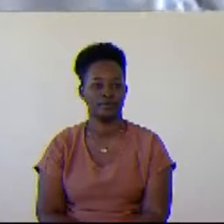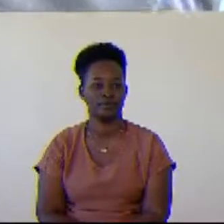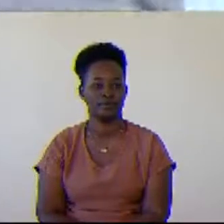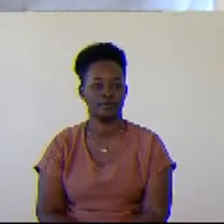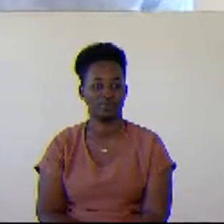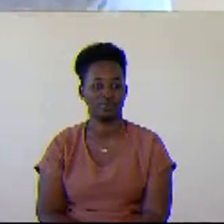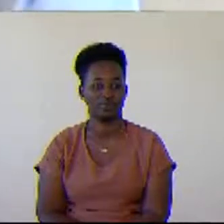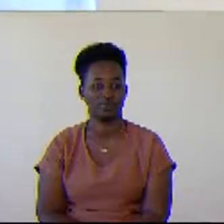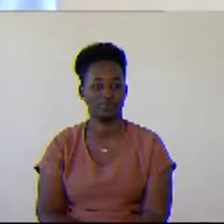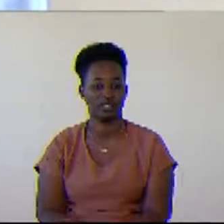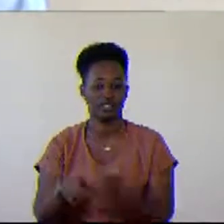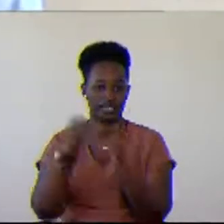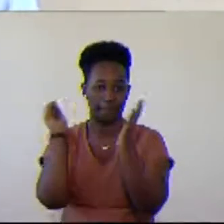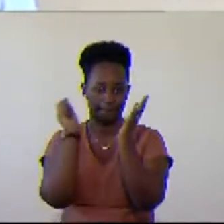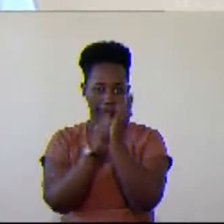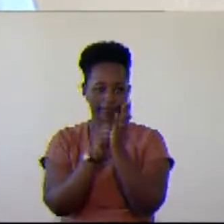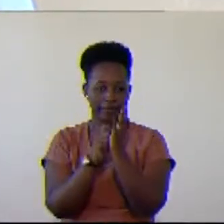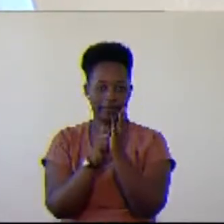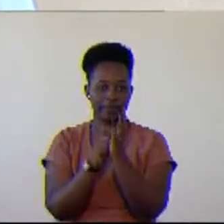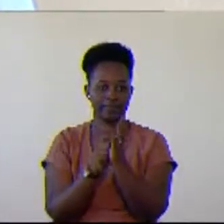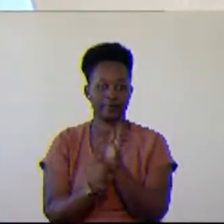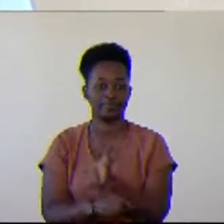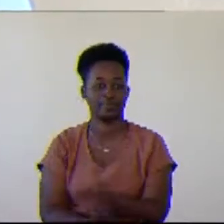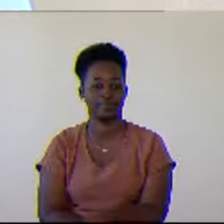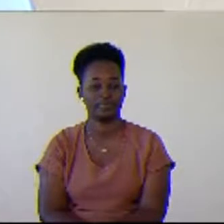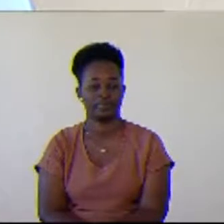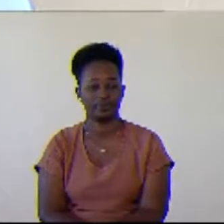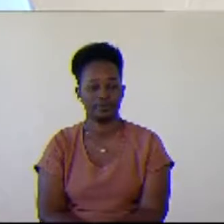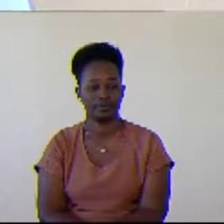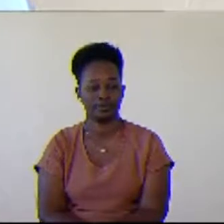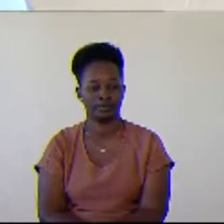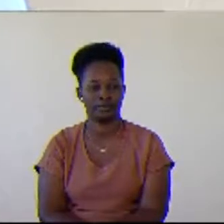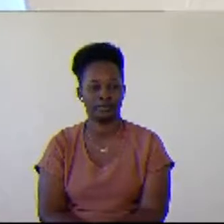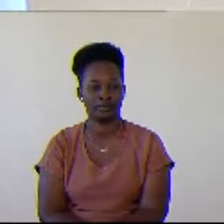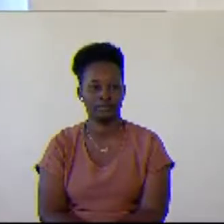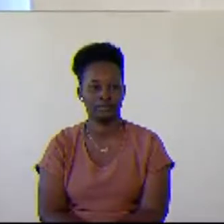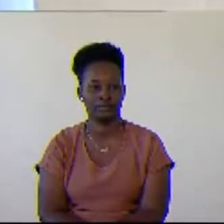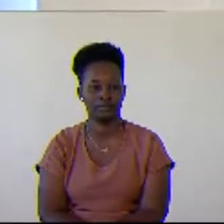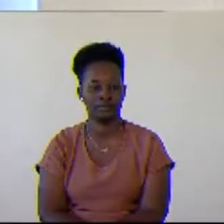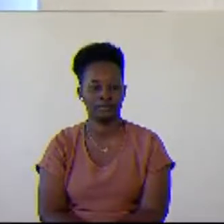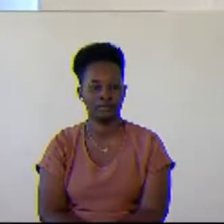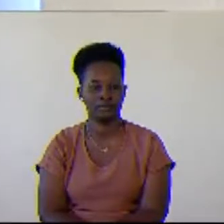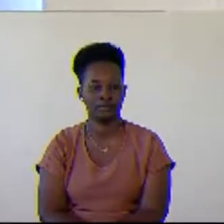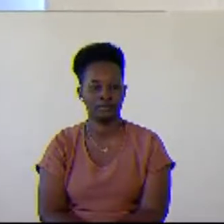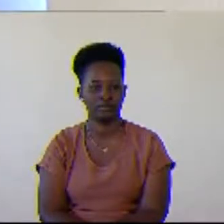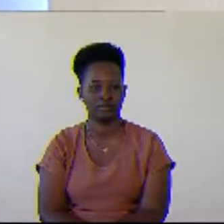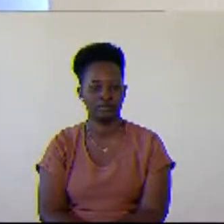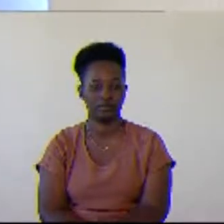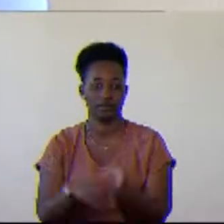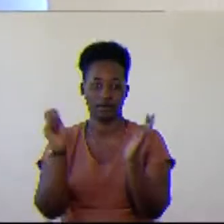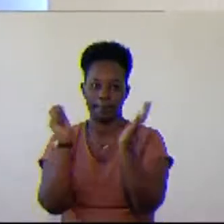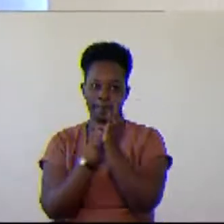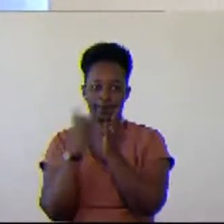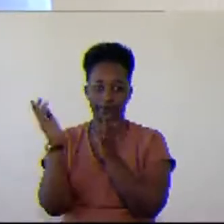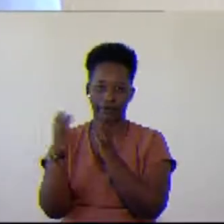Okay, again, I'm going to mark a point along the string. So, the point is somewhere here. Okay, then let me make